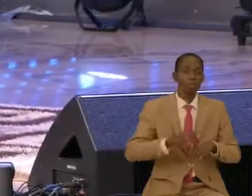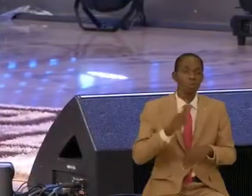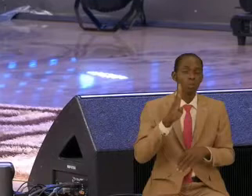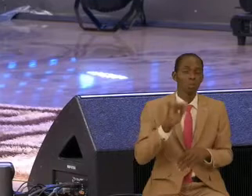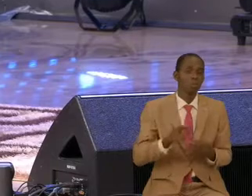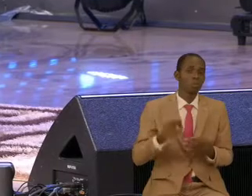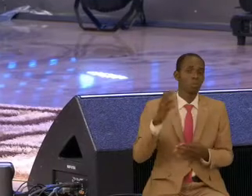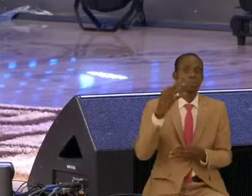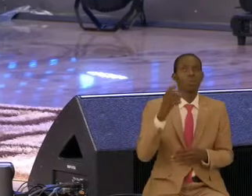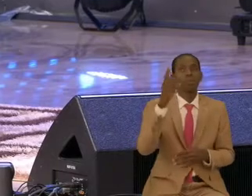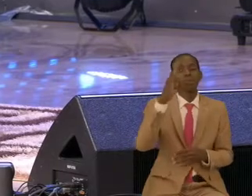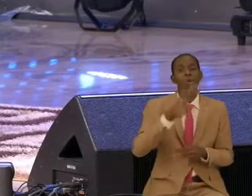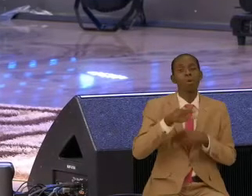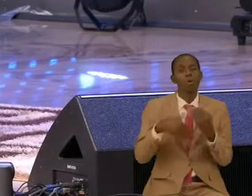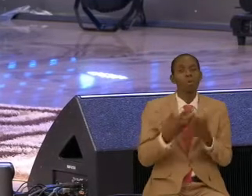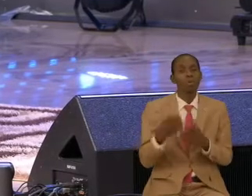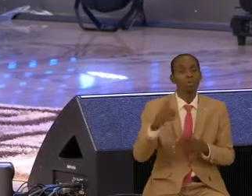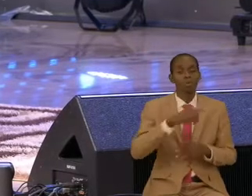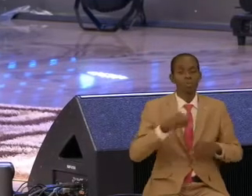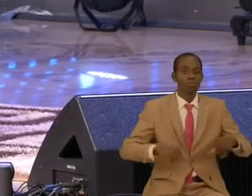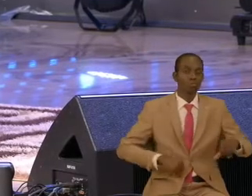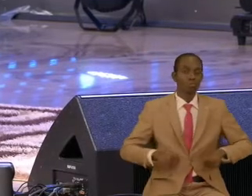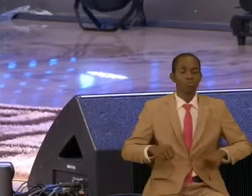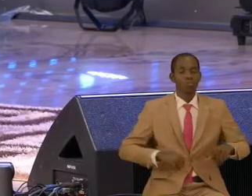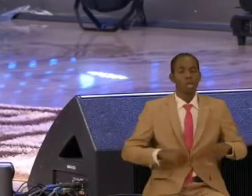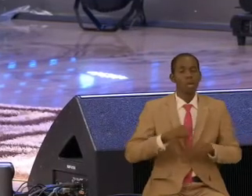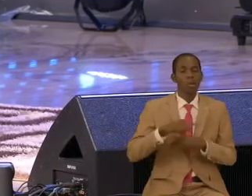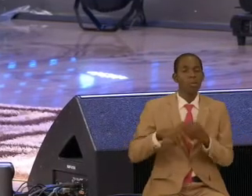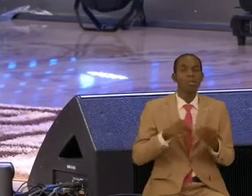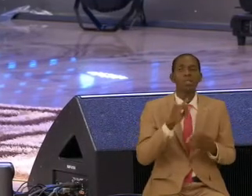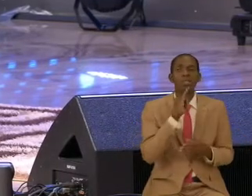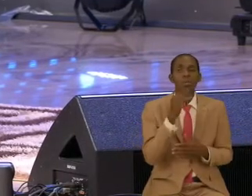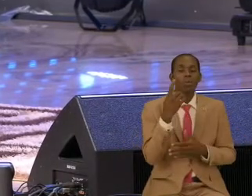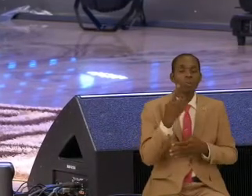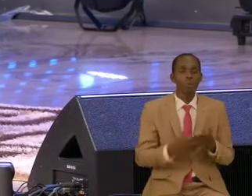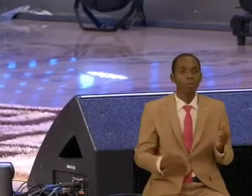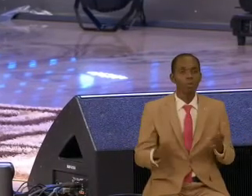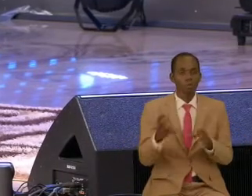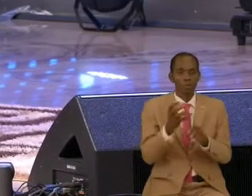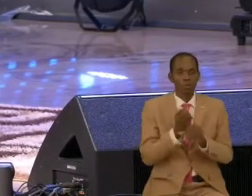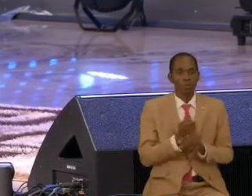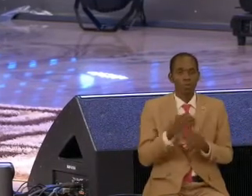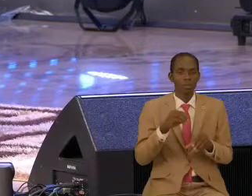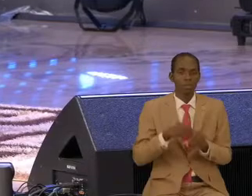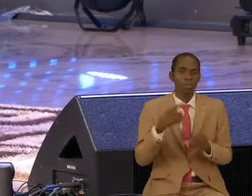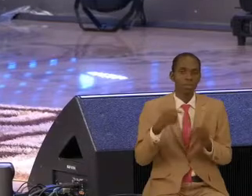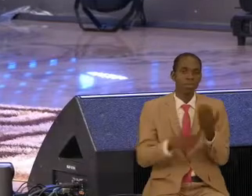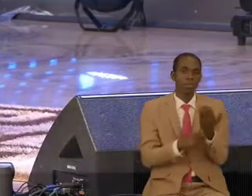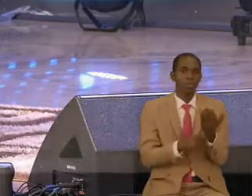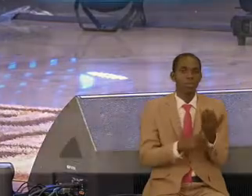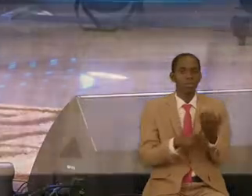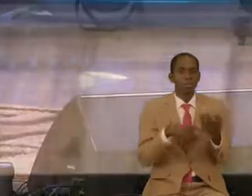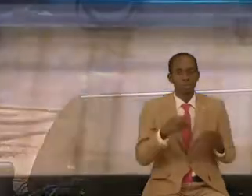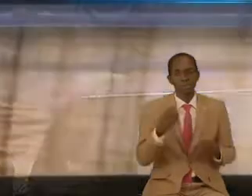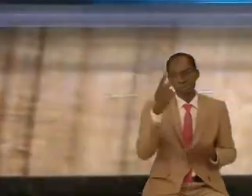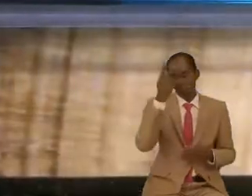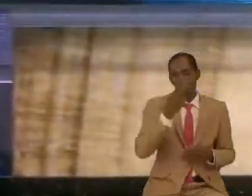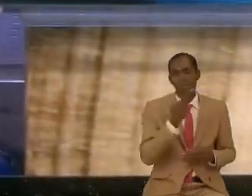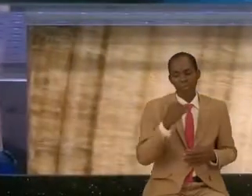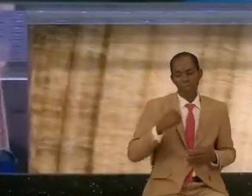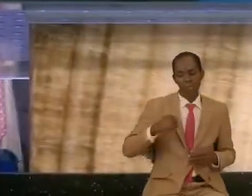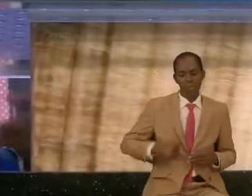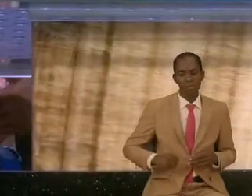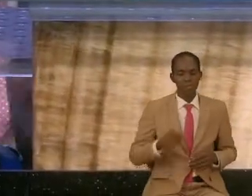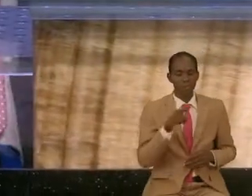have to talk about is what happened to them in the flesh. Their parents circumcised them on the